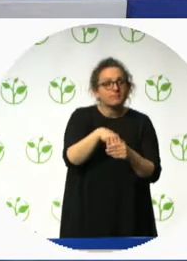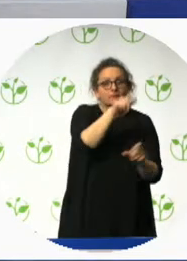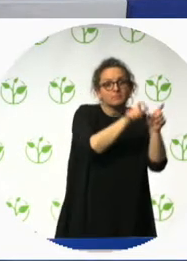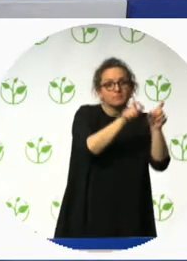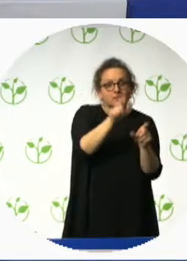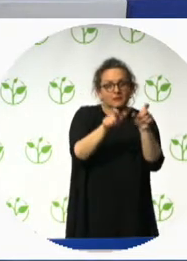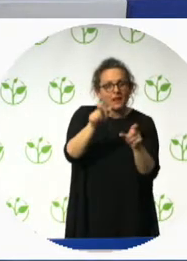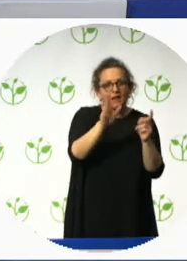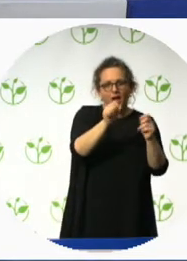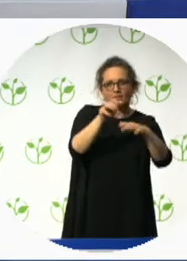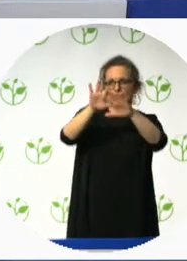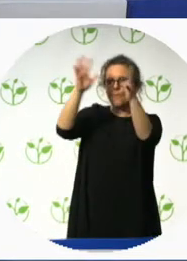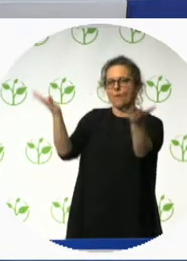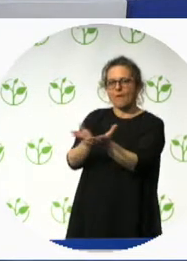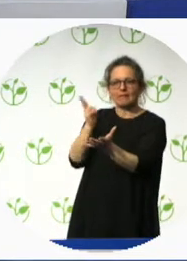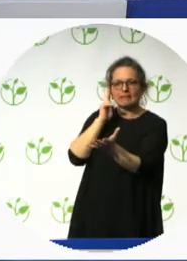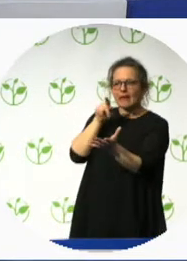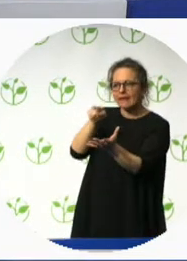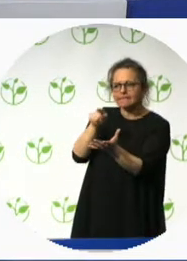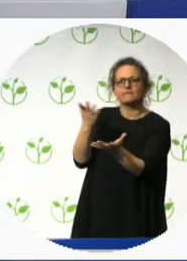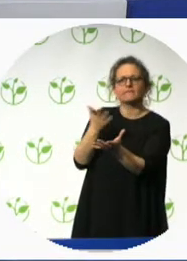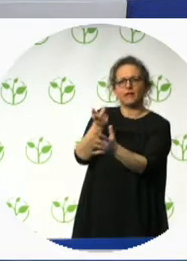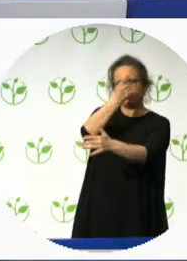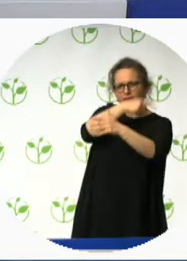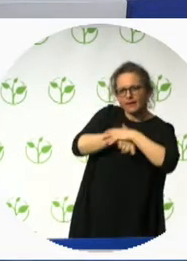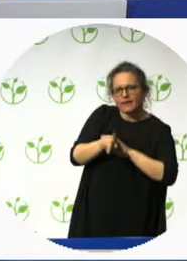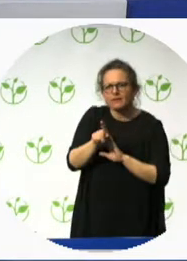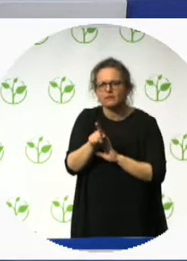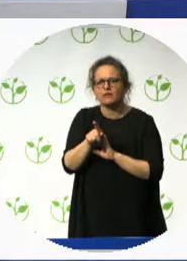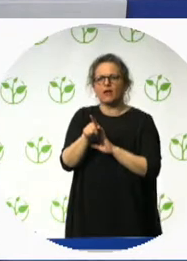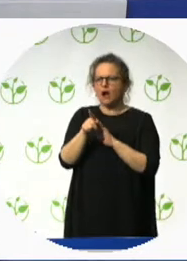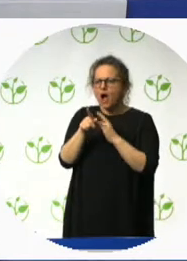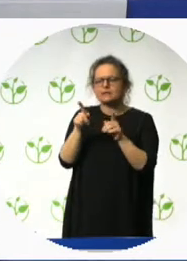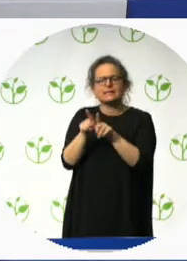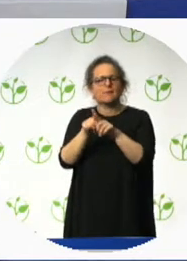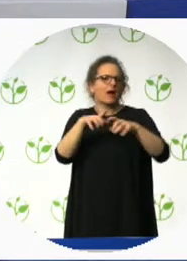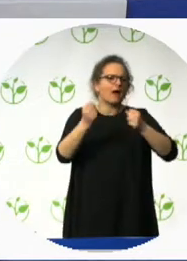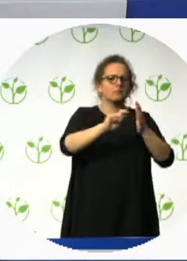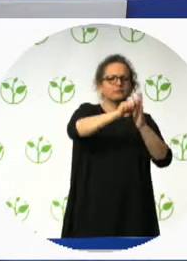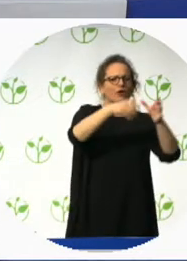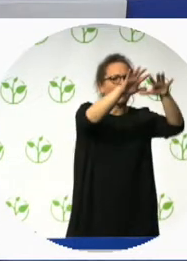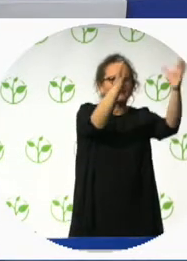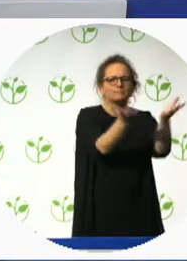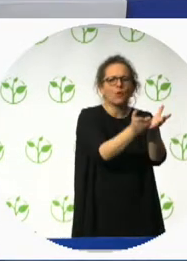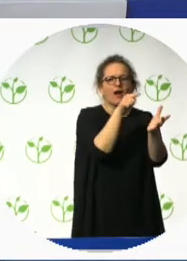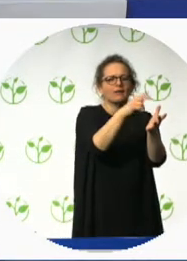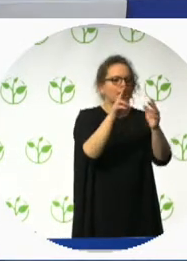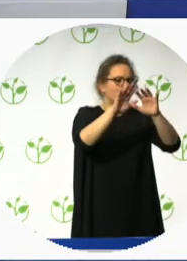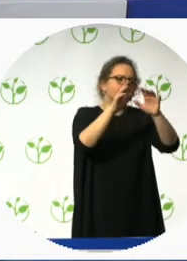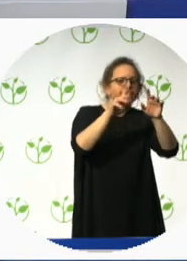dark, like blind people have it. We do it with to bring hearing people in the